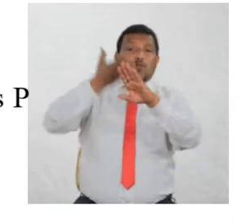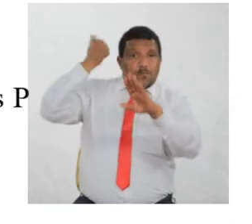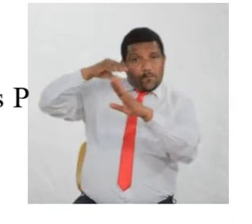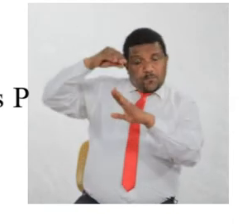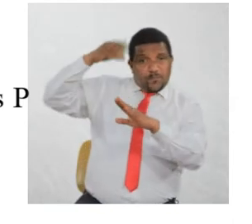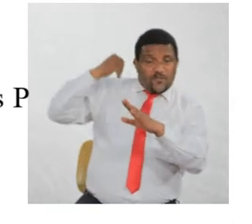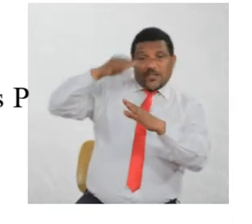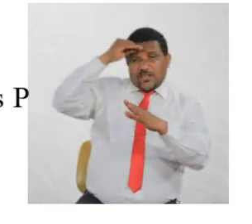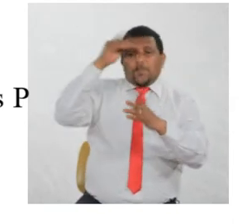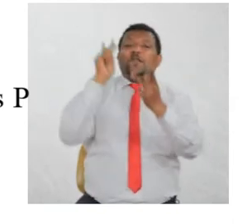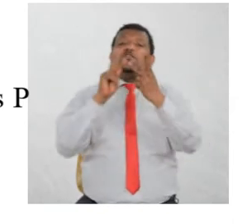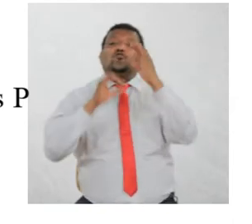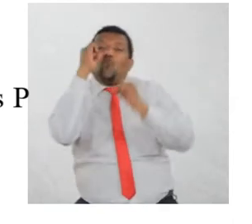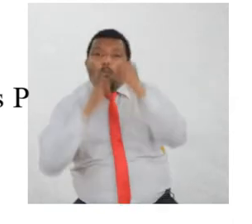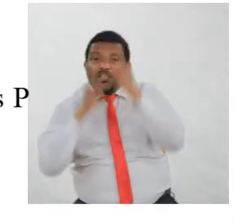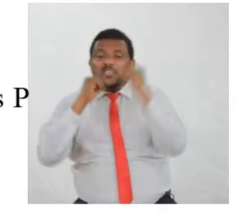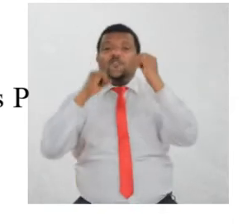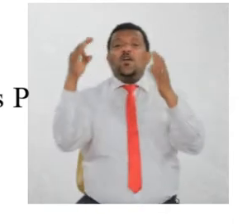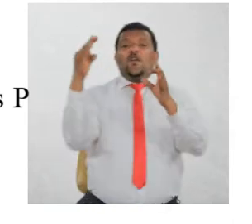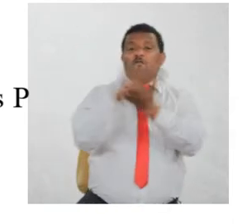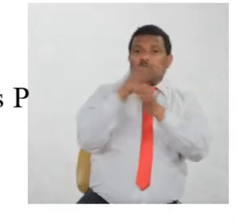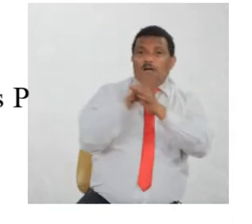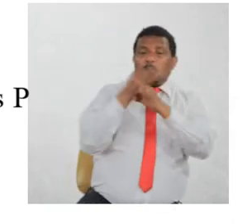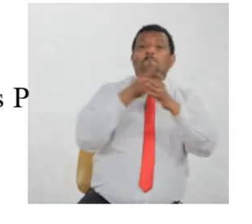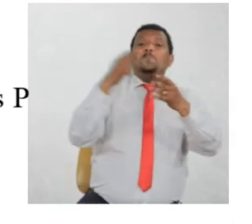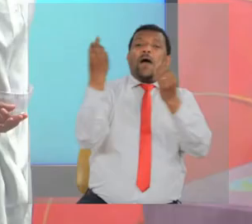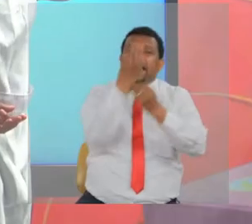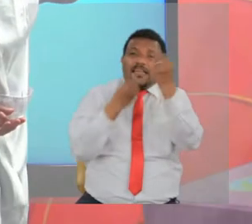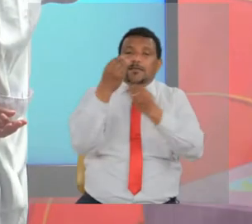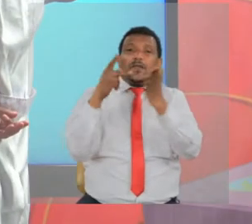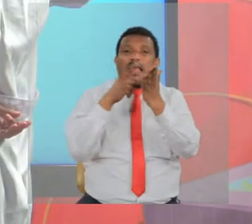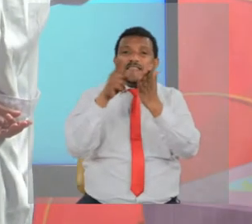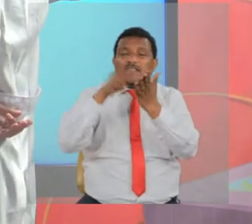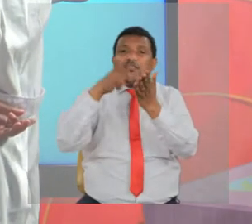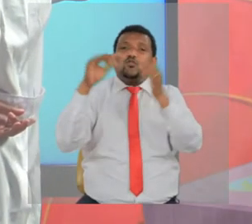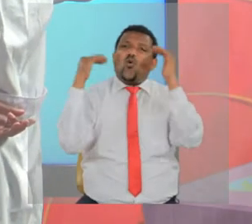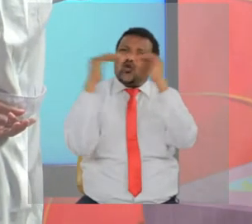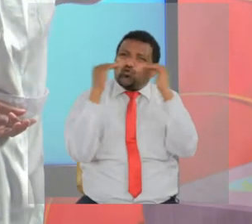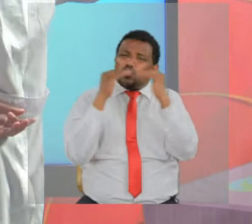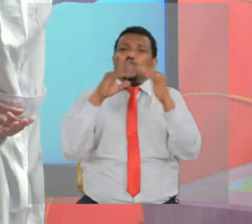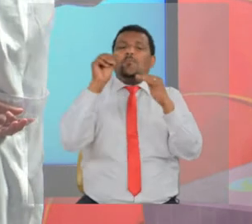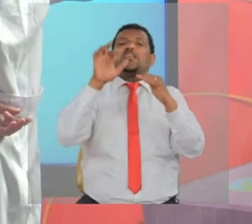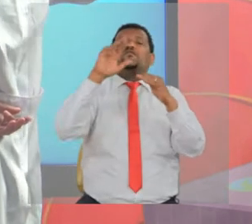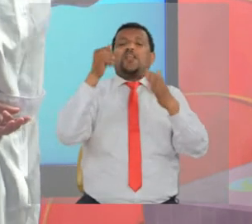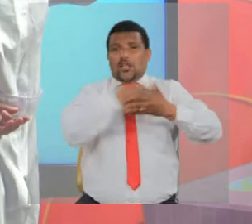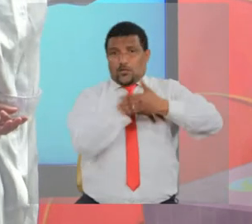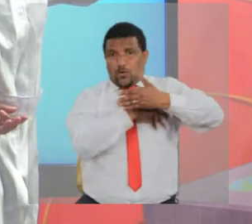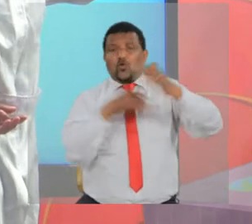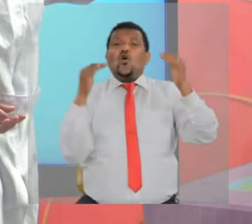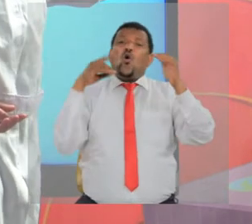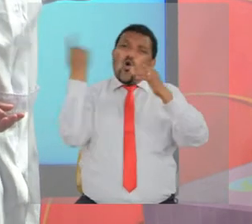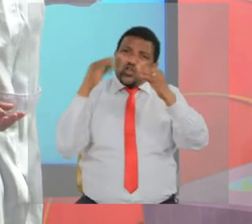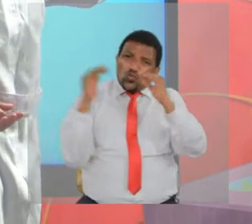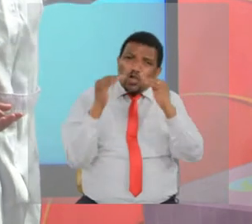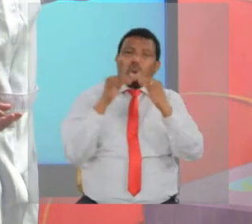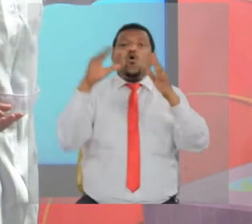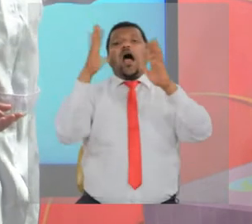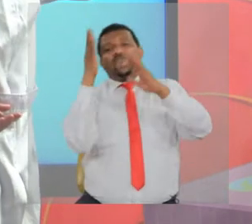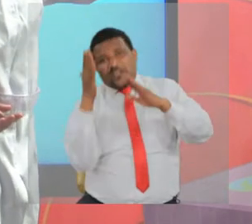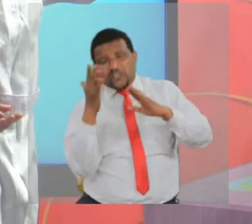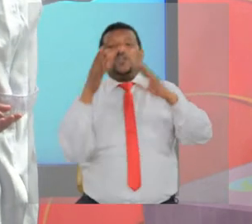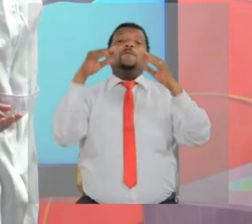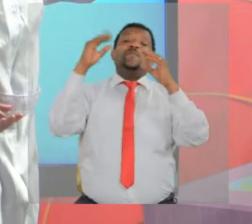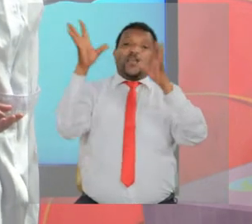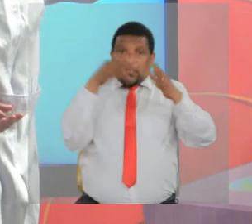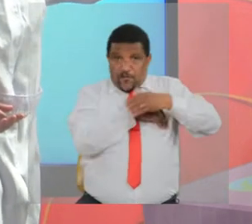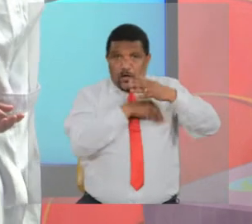from the previous lesson, a perfectly competitive firm's market price is always equals to the marginal revenue and always equals to the average revenue, which is